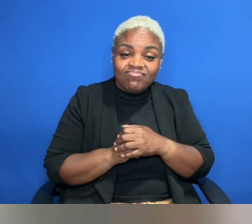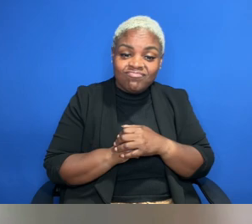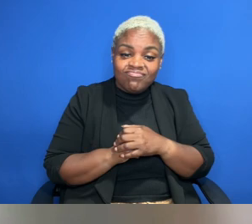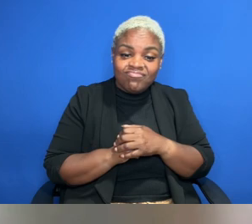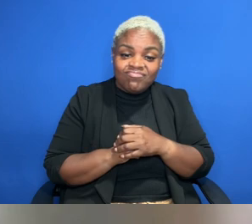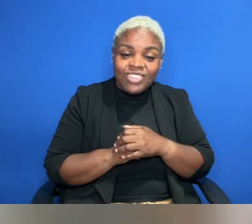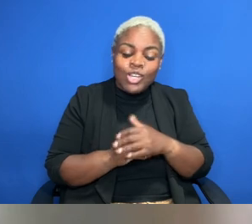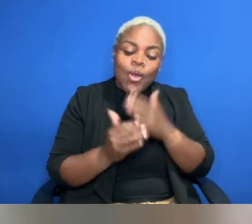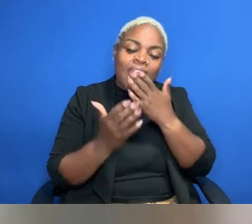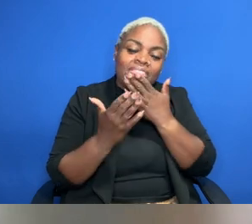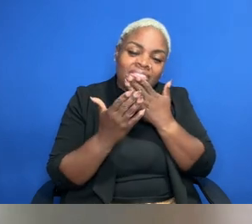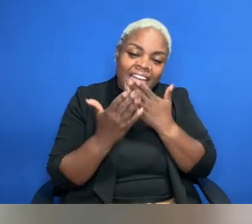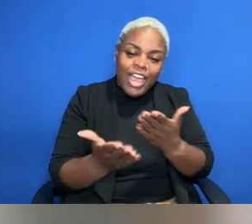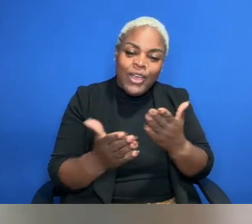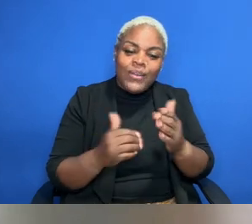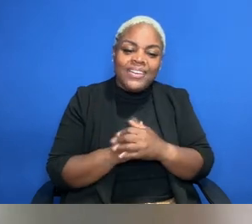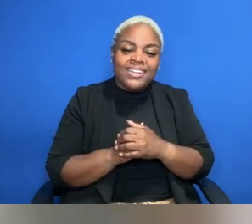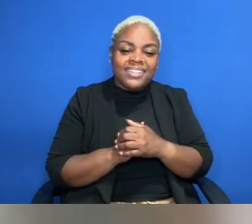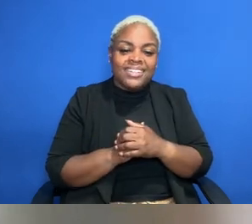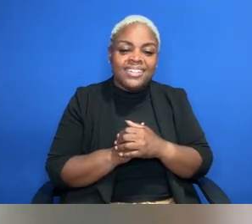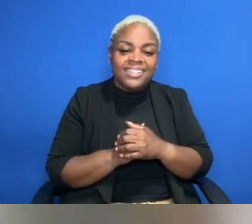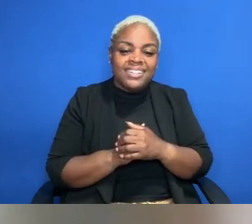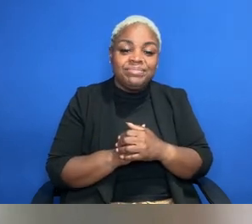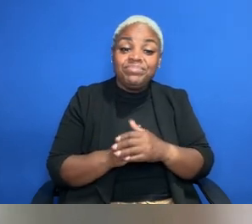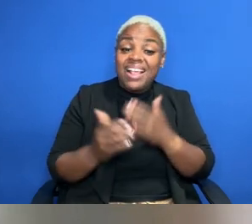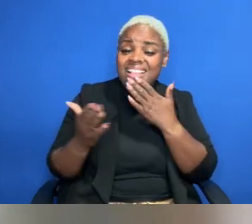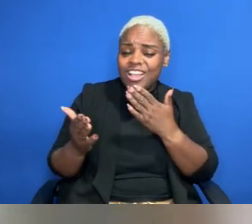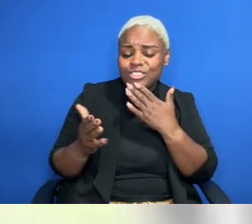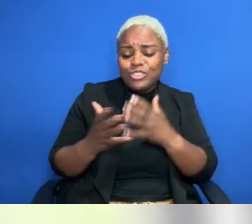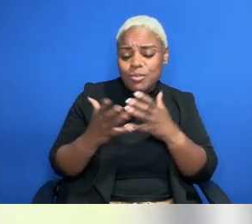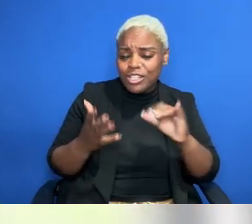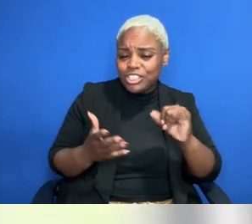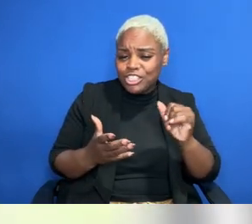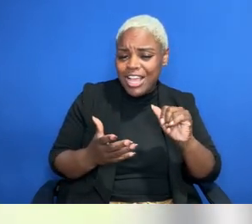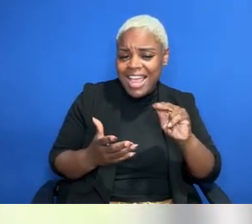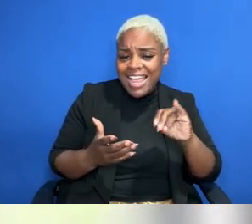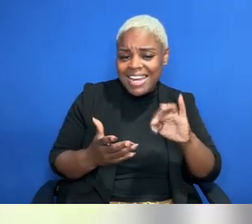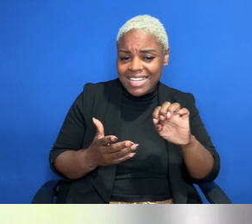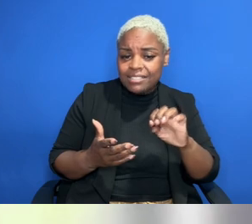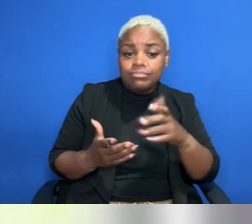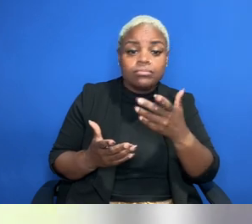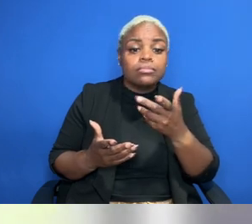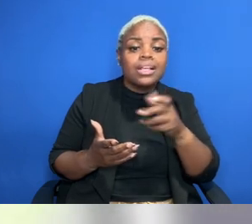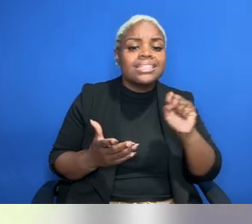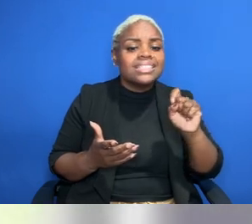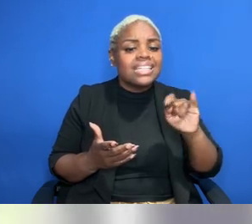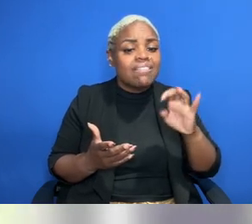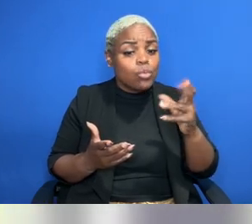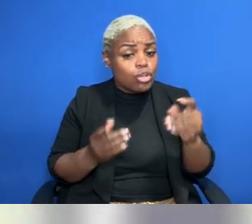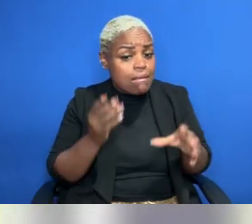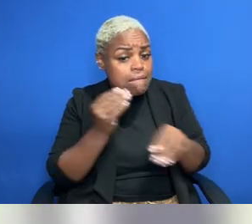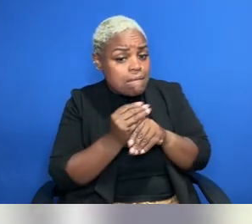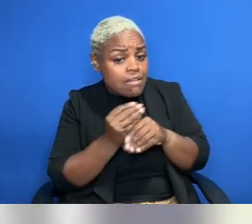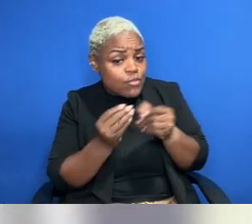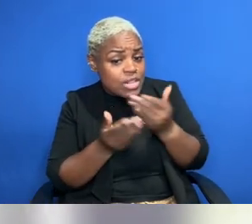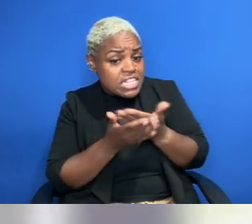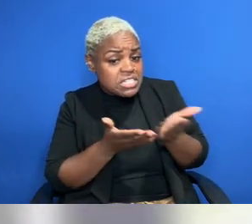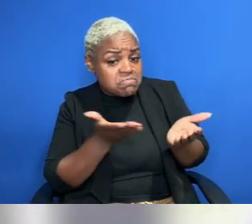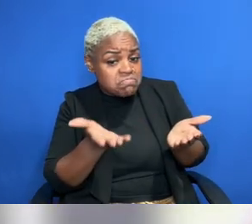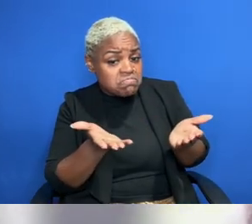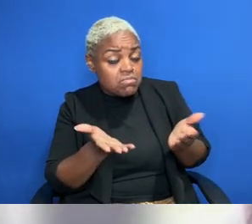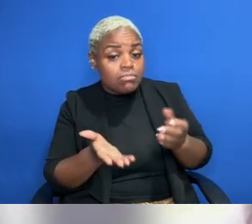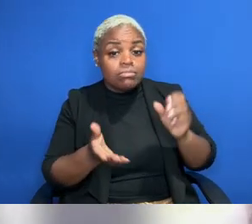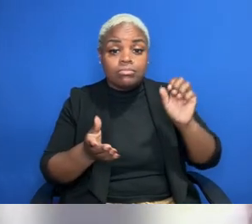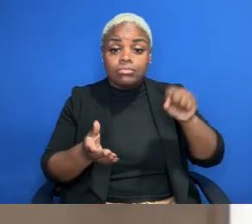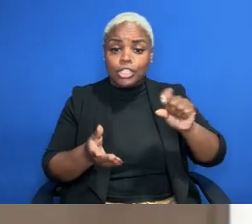be a partner as well. So thank you. Thank you very much, Janine. Stephanie, do you want to add a few